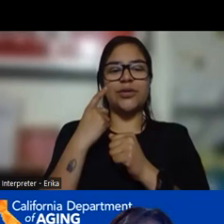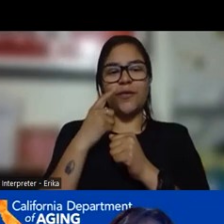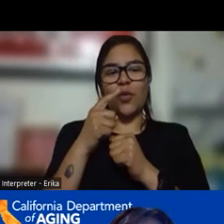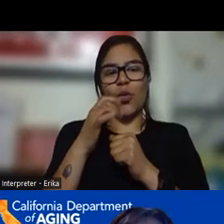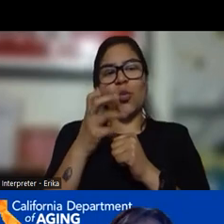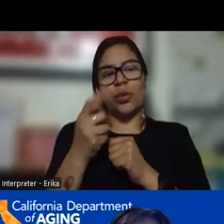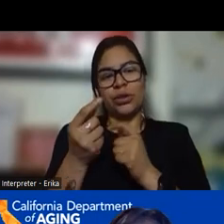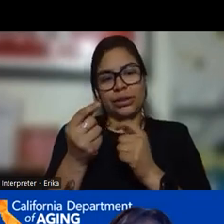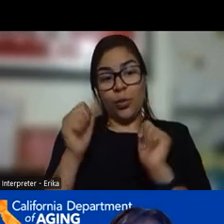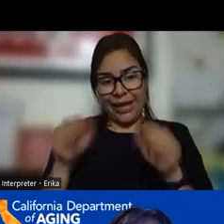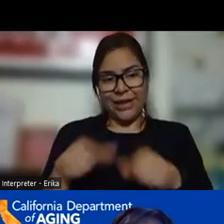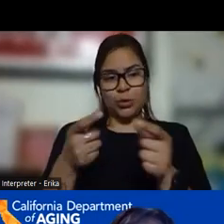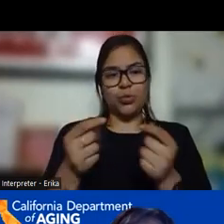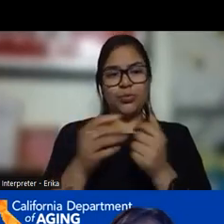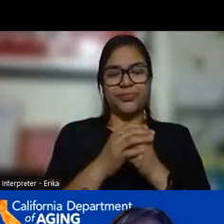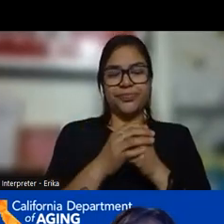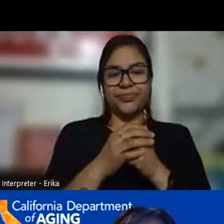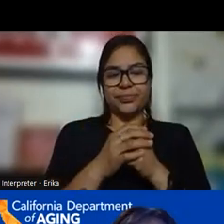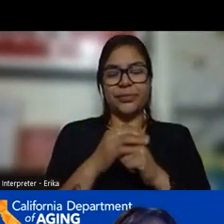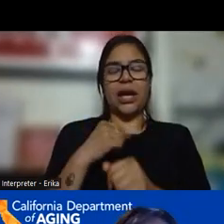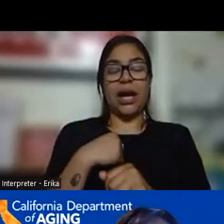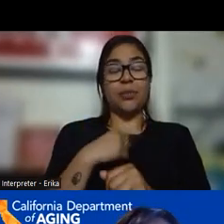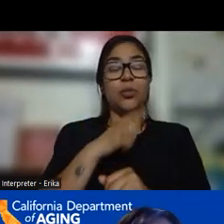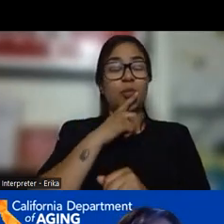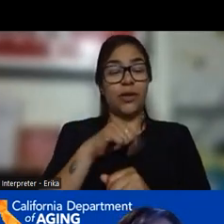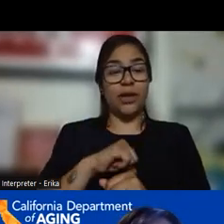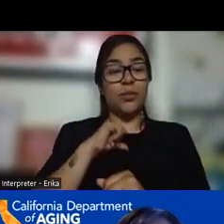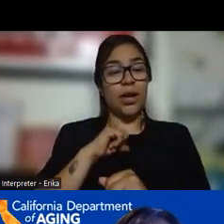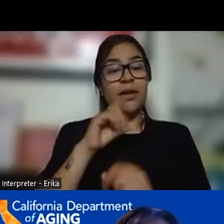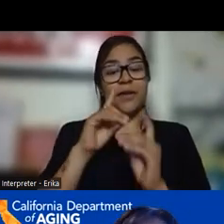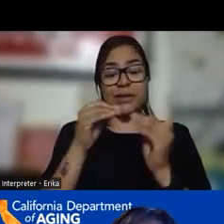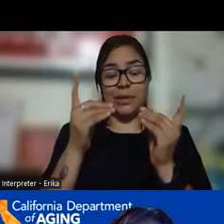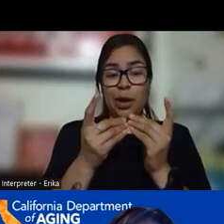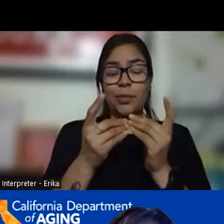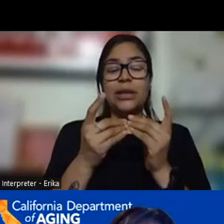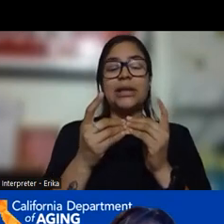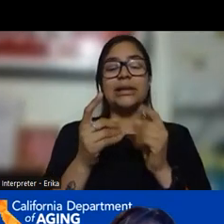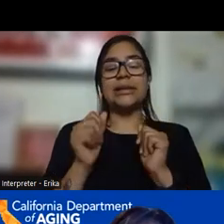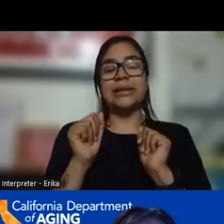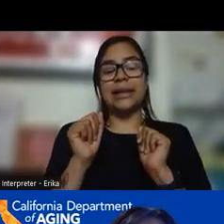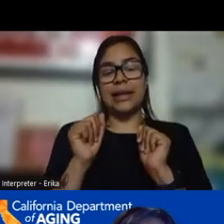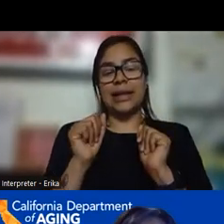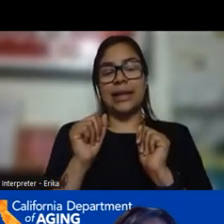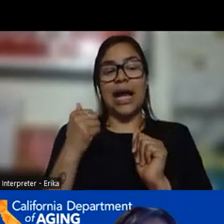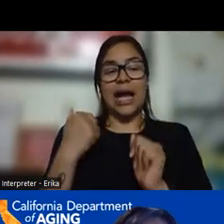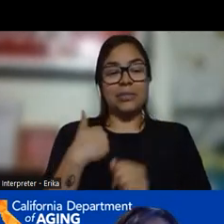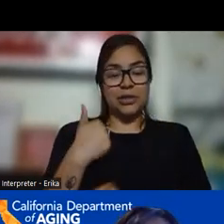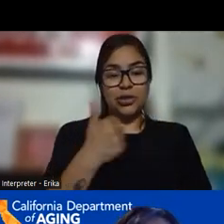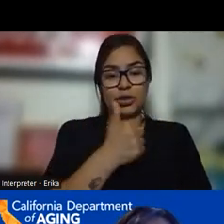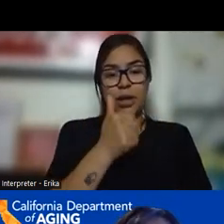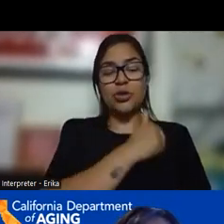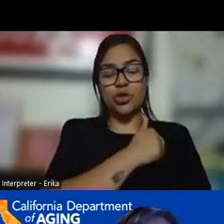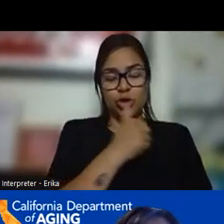equity efforts. And I'm very proud of the department. I'm very proud of the administration for